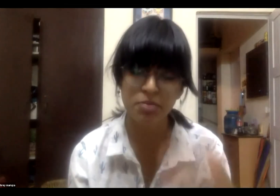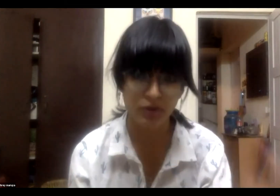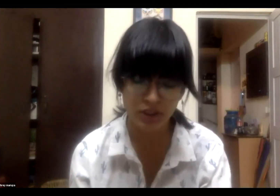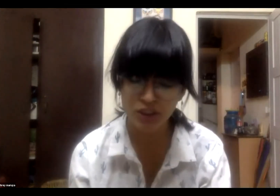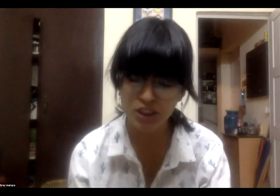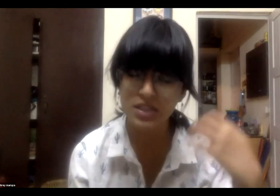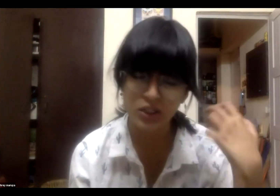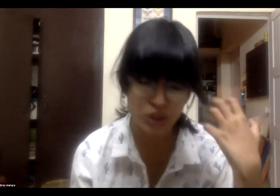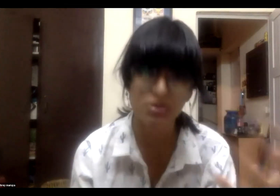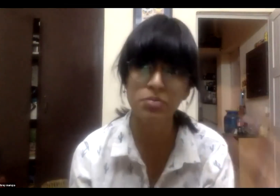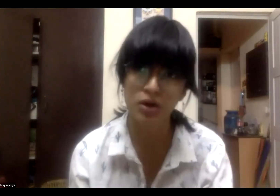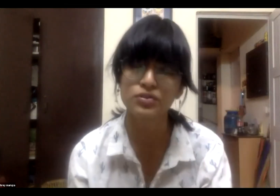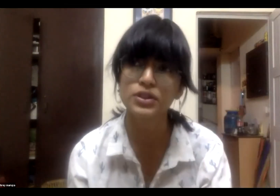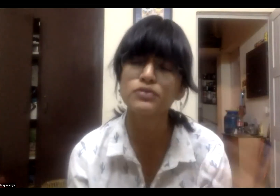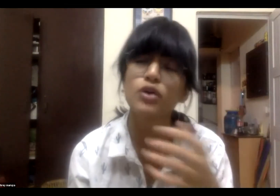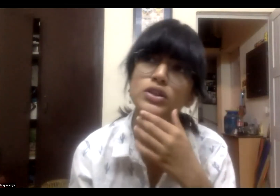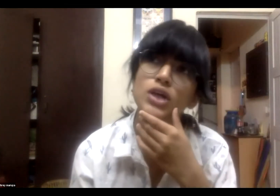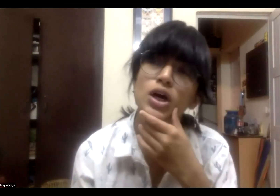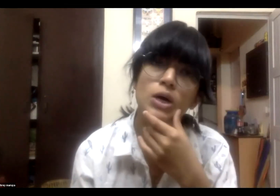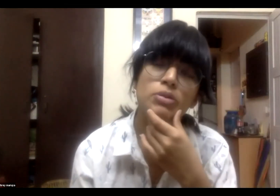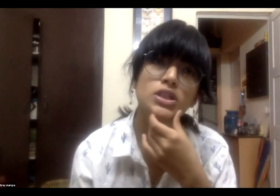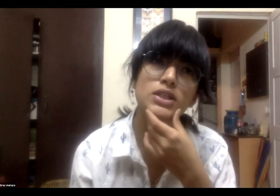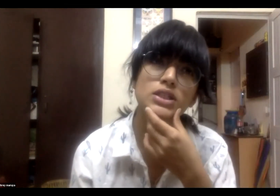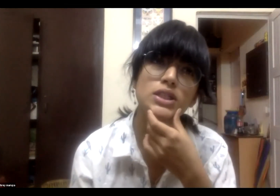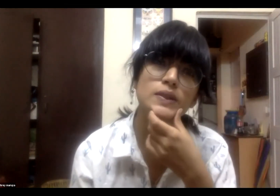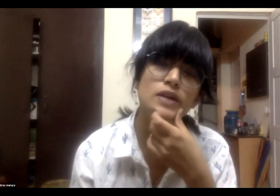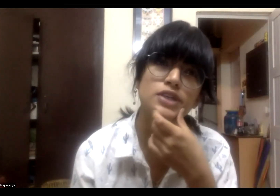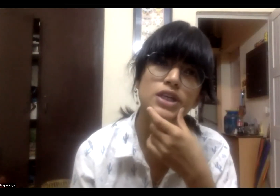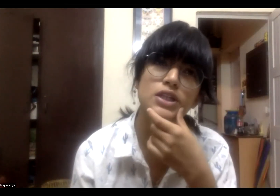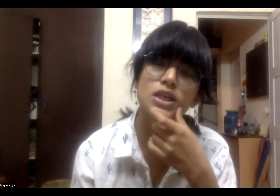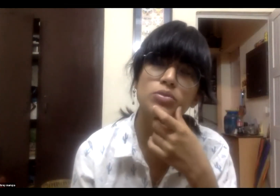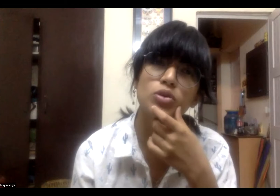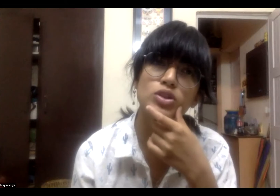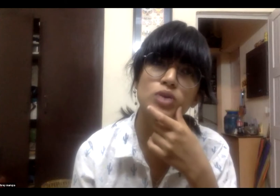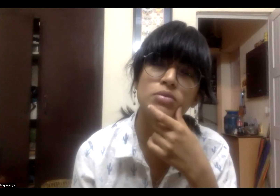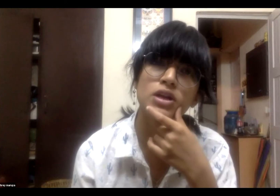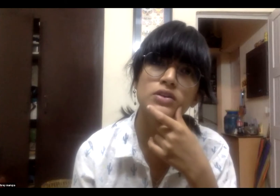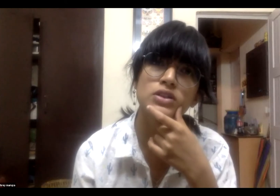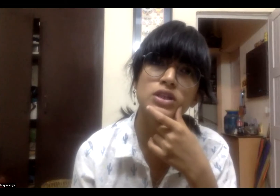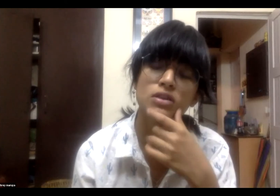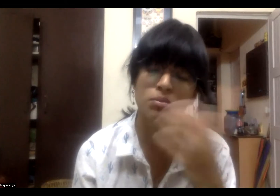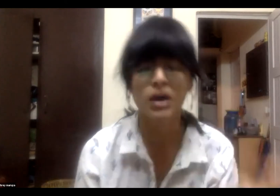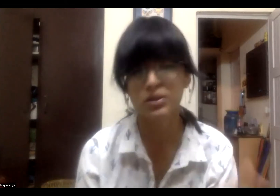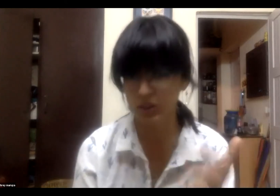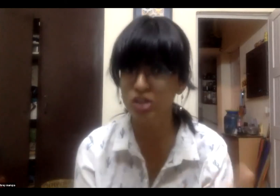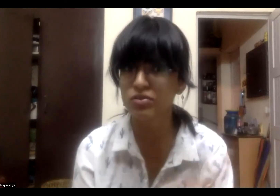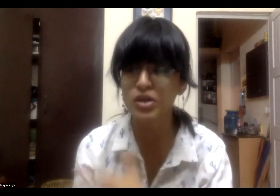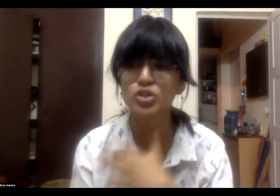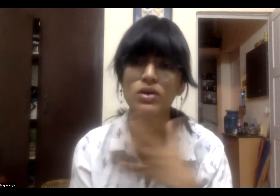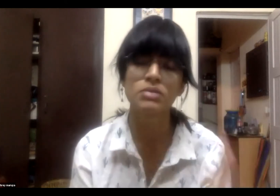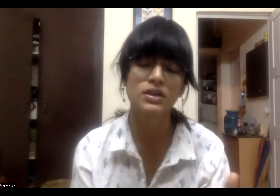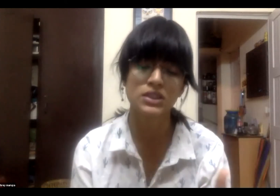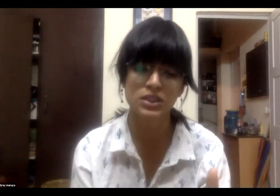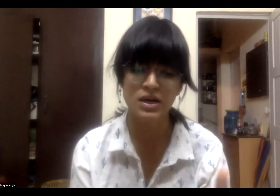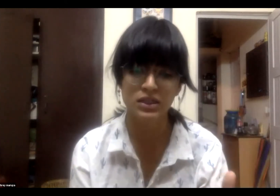as a pioneer. She's extremely proud of it, of course, but she doesn't see herself taking the same role as Swaminathan did. By the way, she